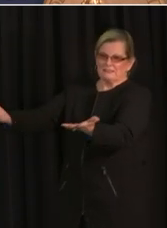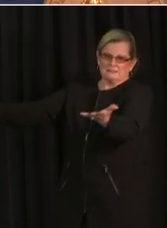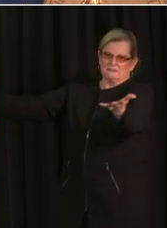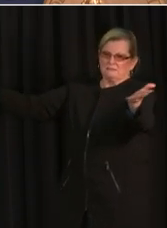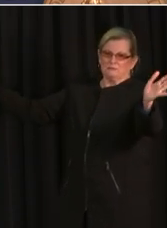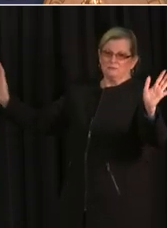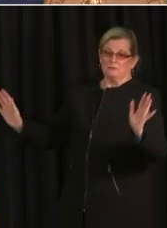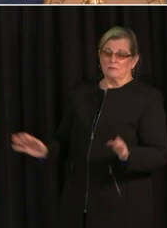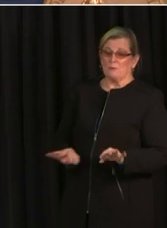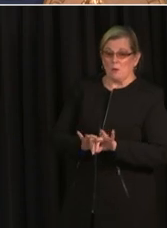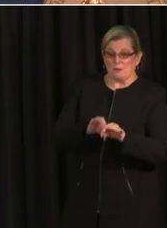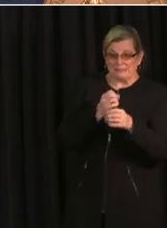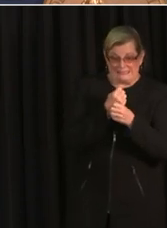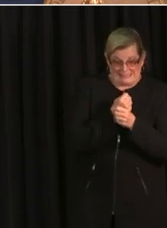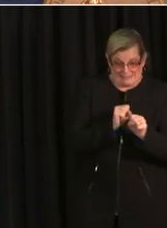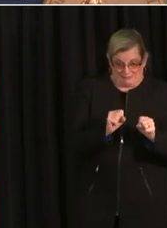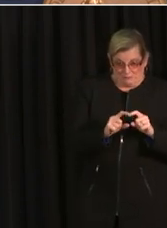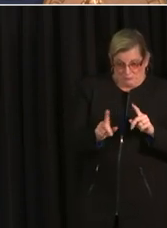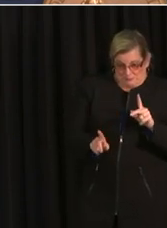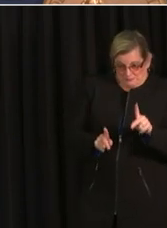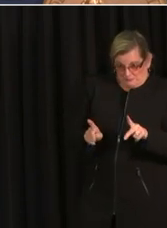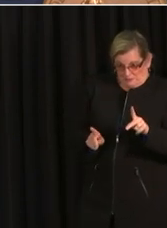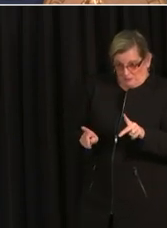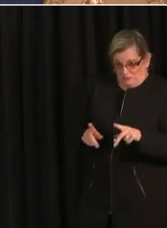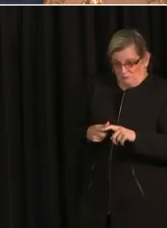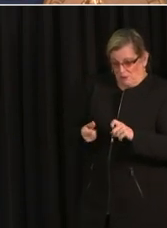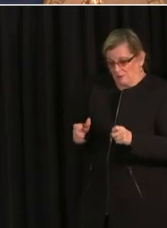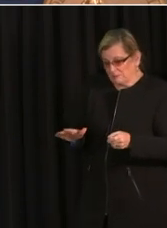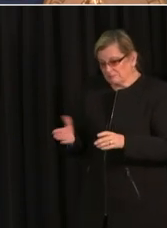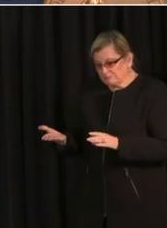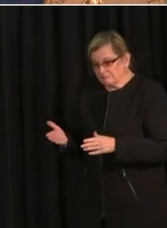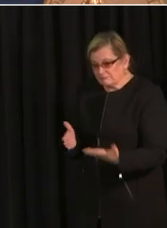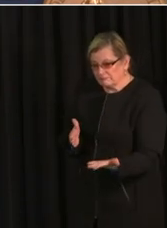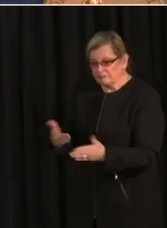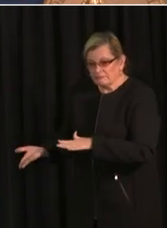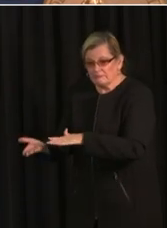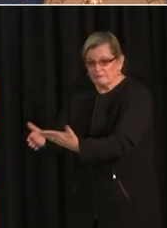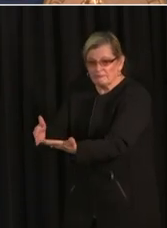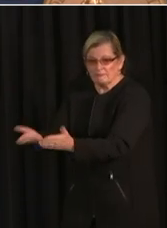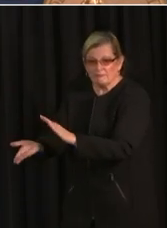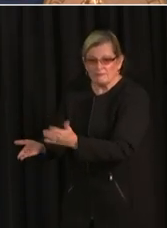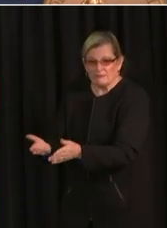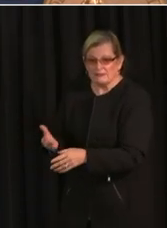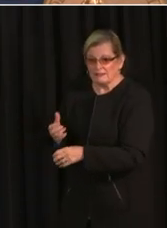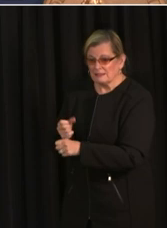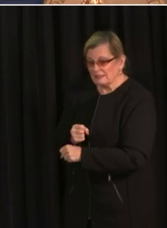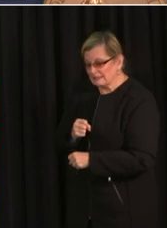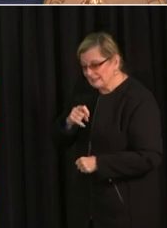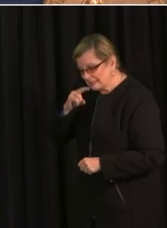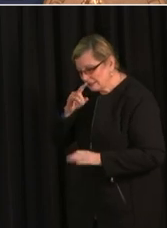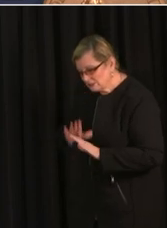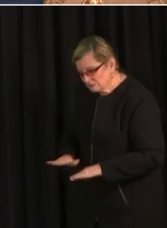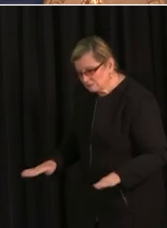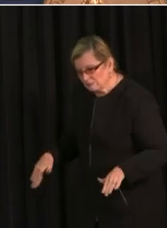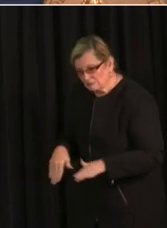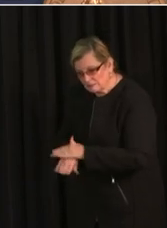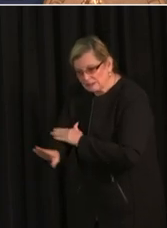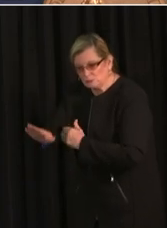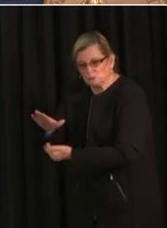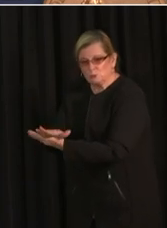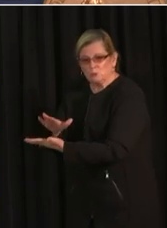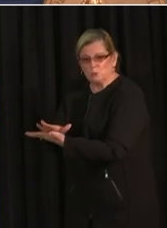save vulnerable people, to keep people in DC from dying, to get our kids back to school, and to get